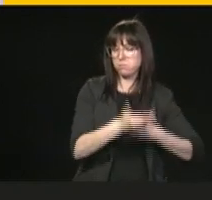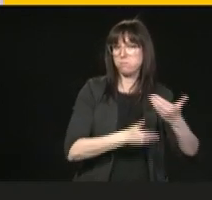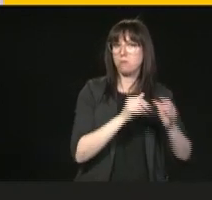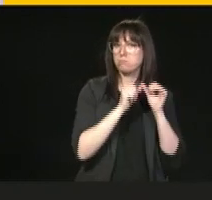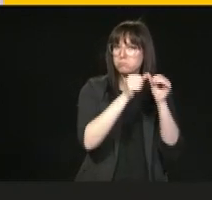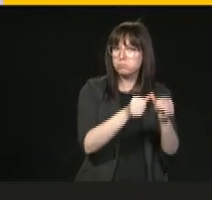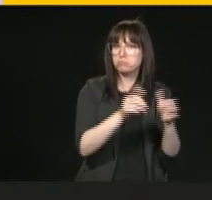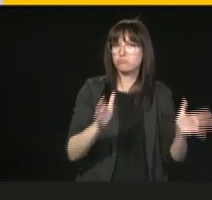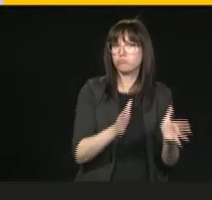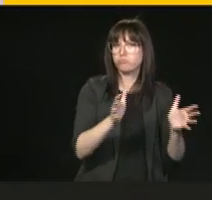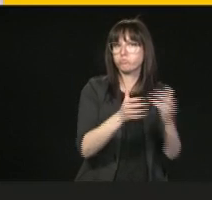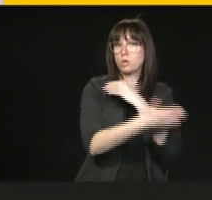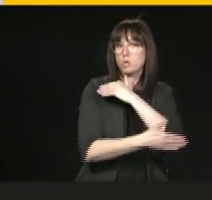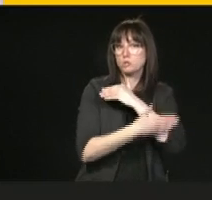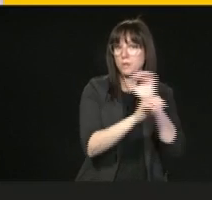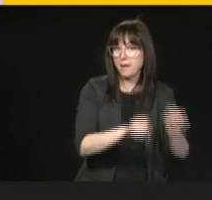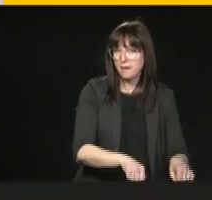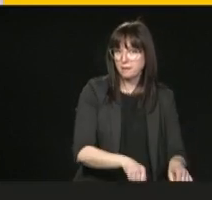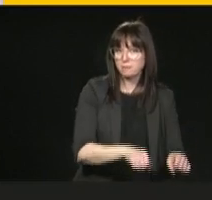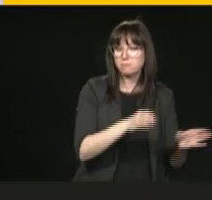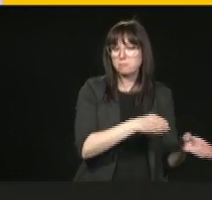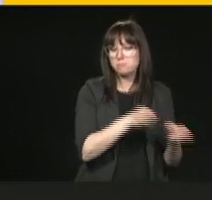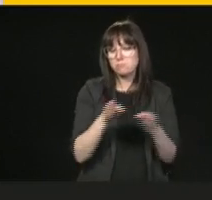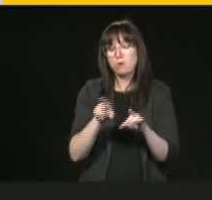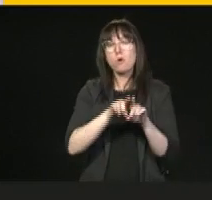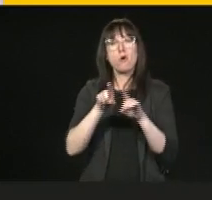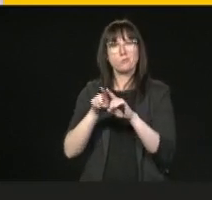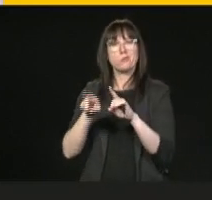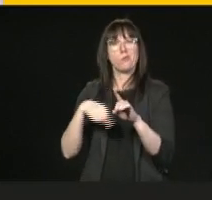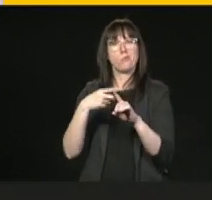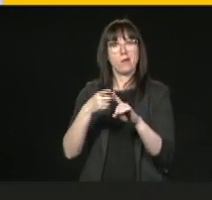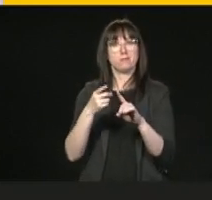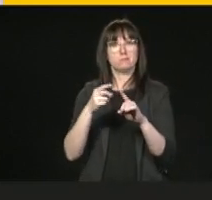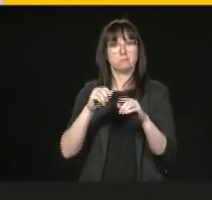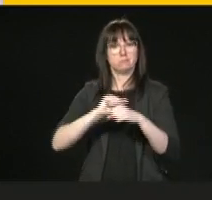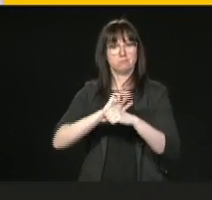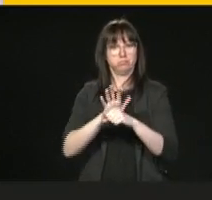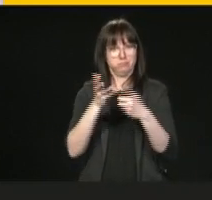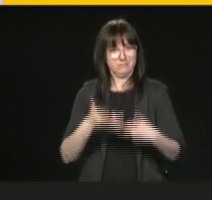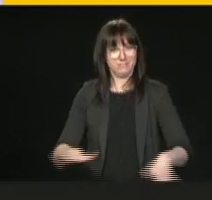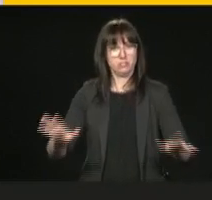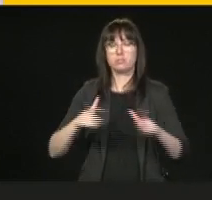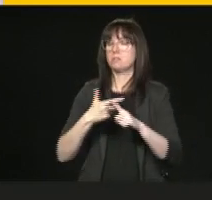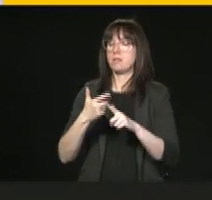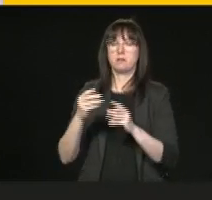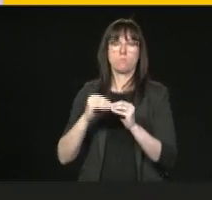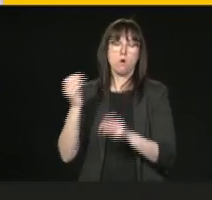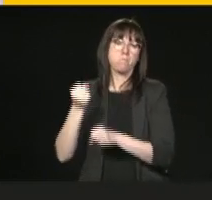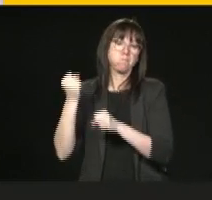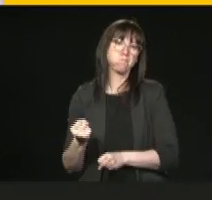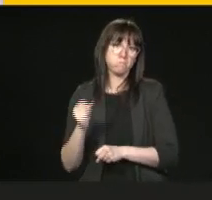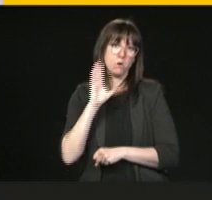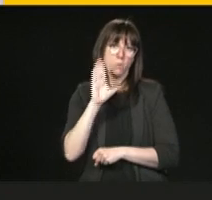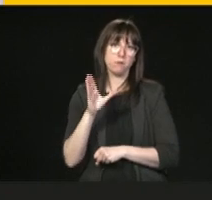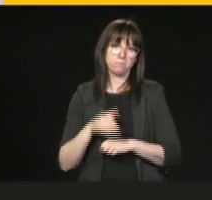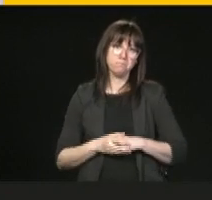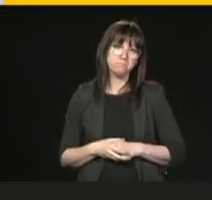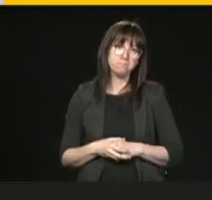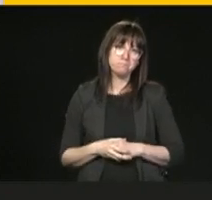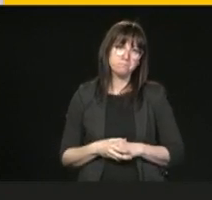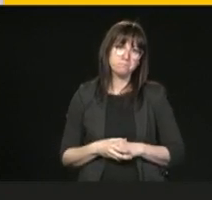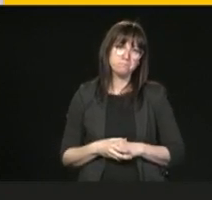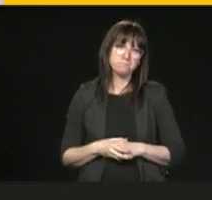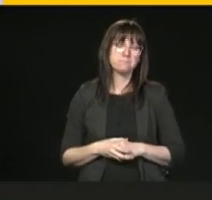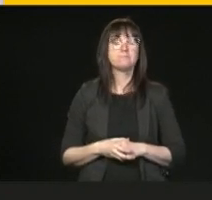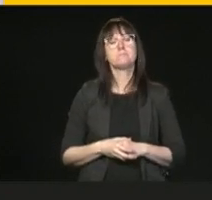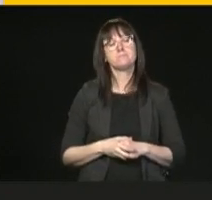safe, but we will be able to come back from this stronger than before afterwards. Bonjour,